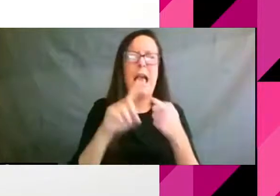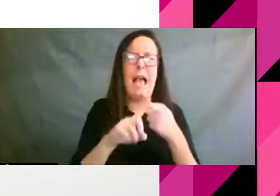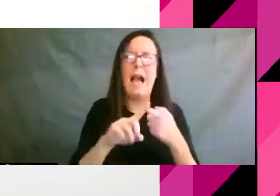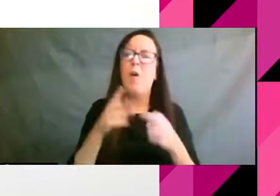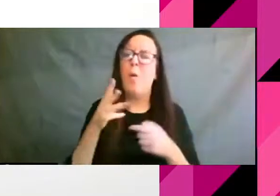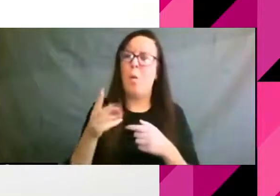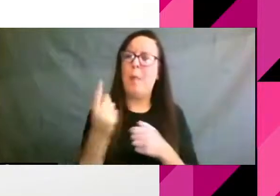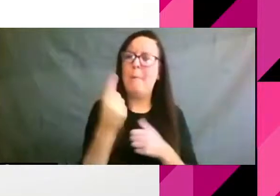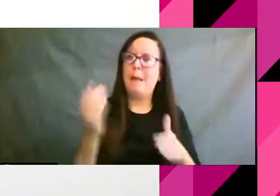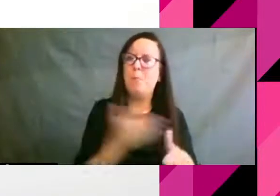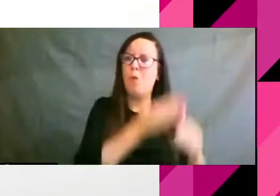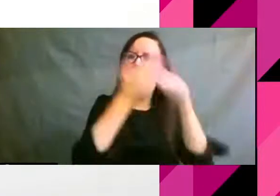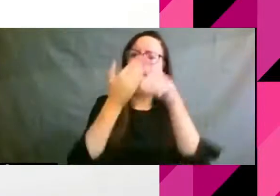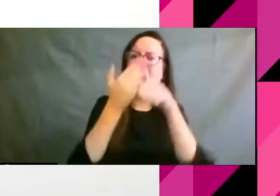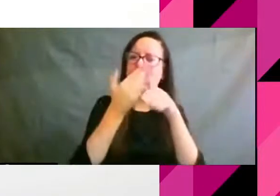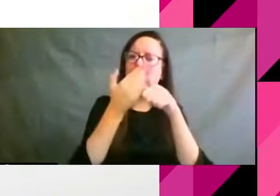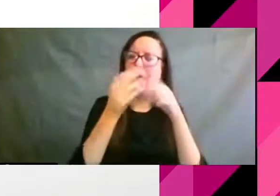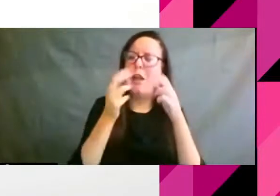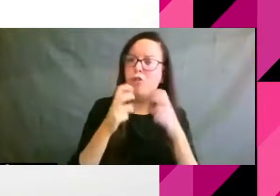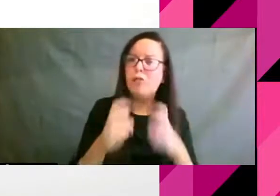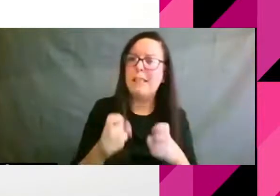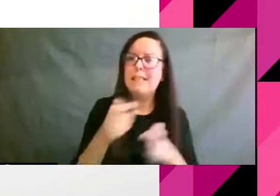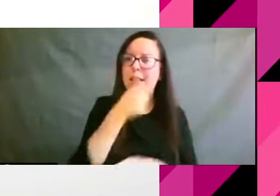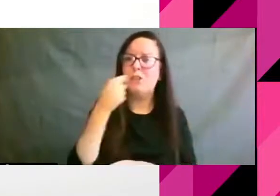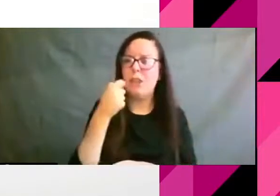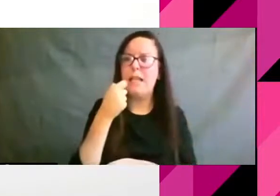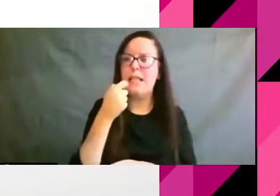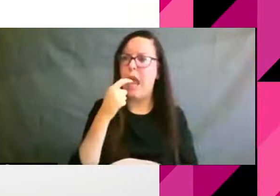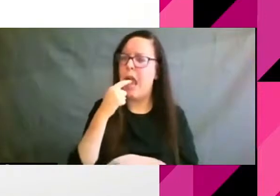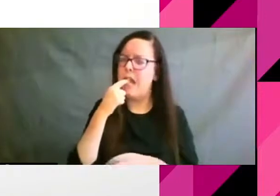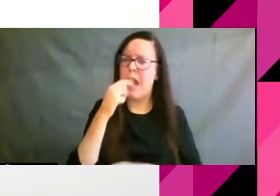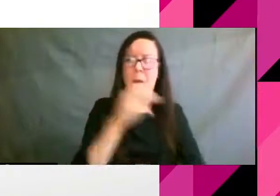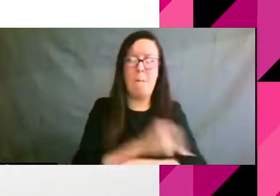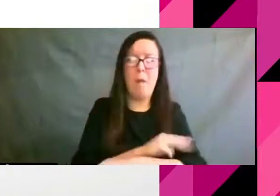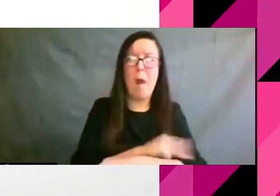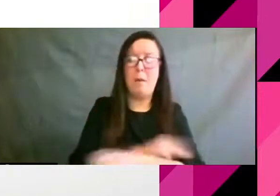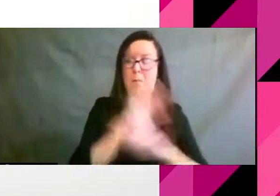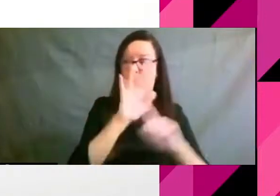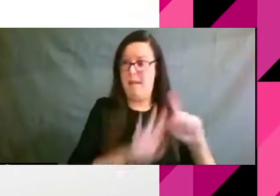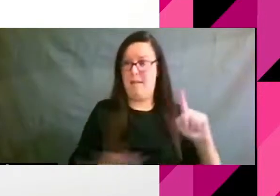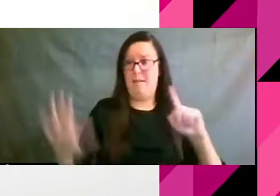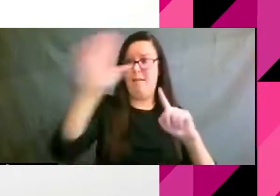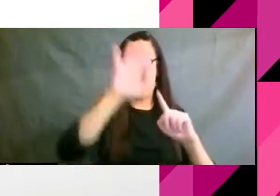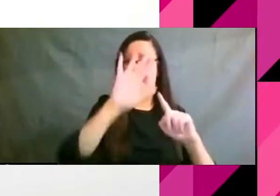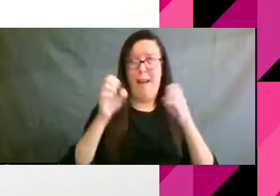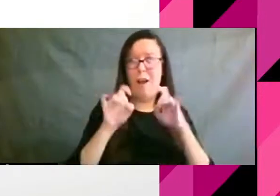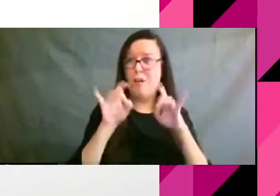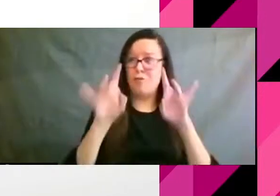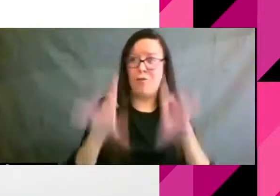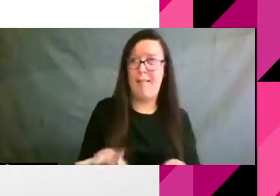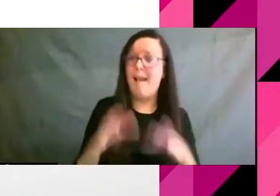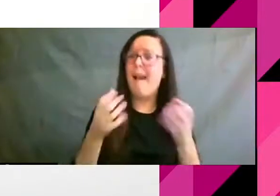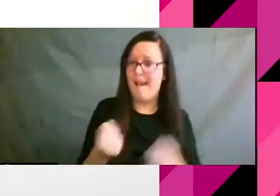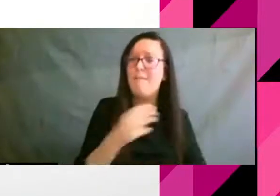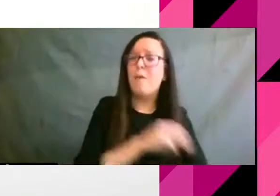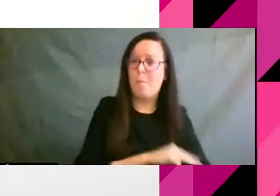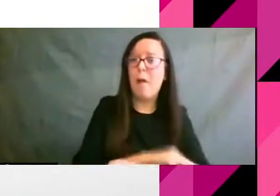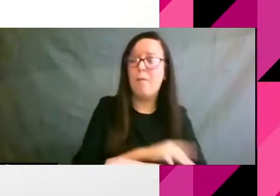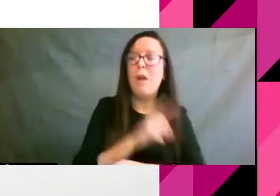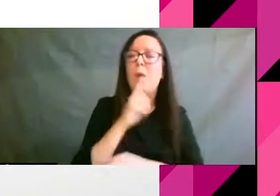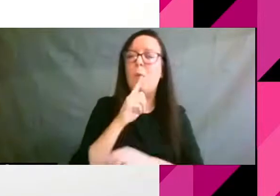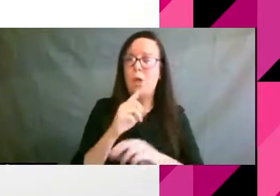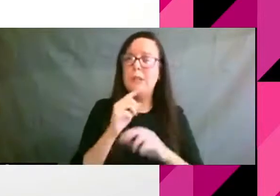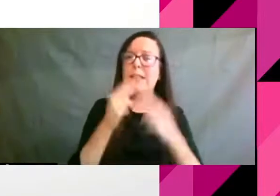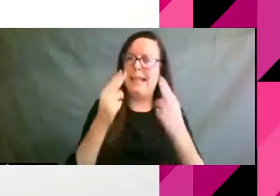The research tells us that it continues to be a significant problem in every jurisdiction in Australia. The strategy will be strengthened by more